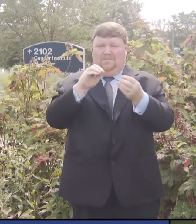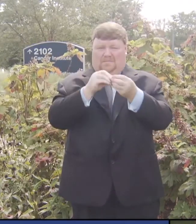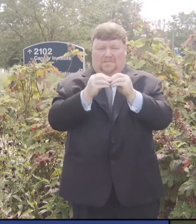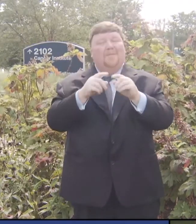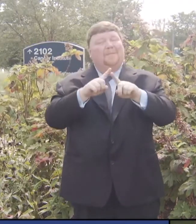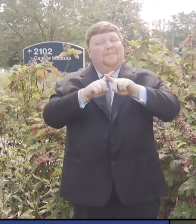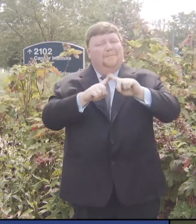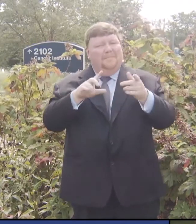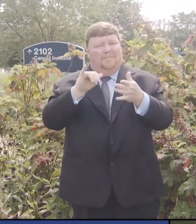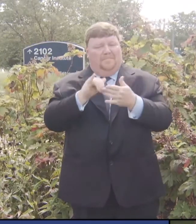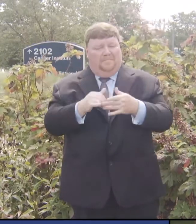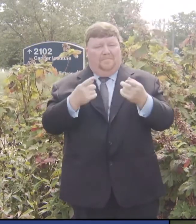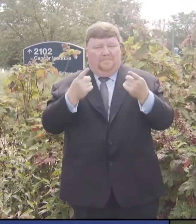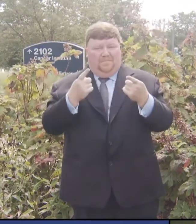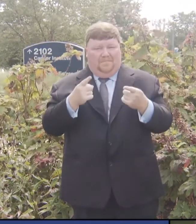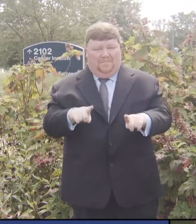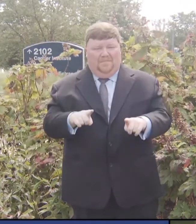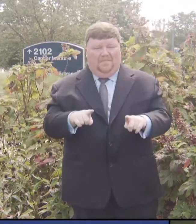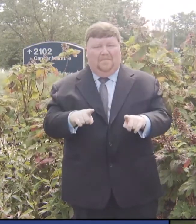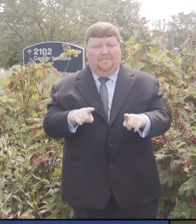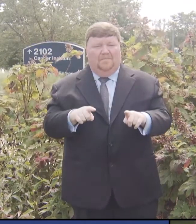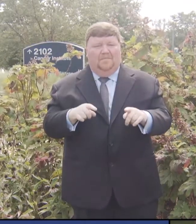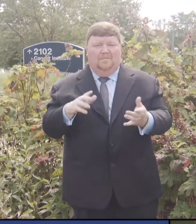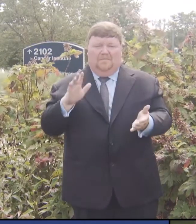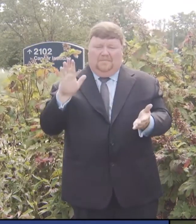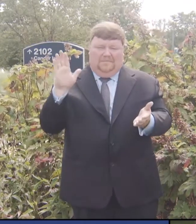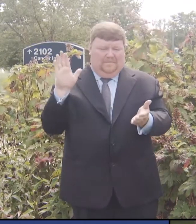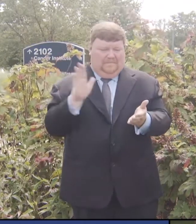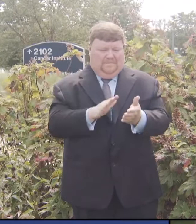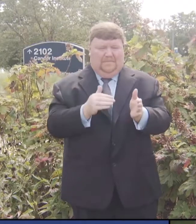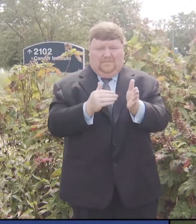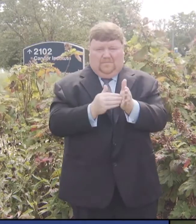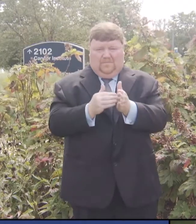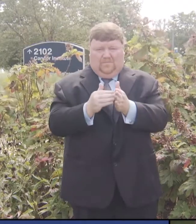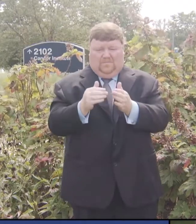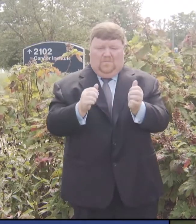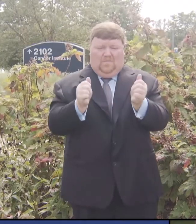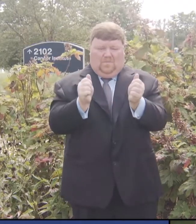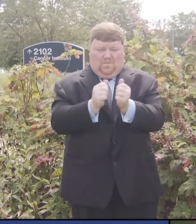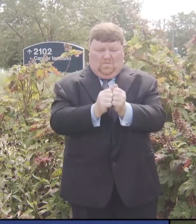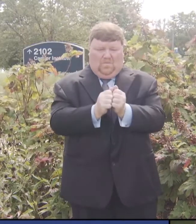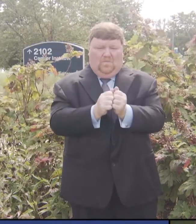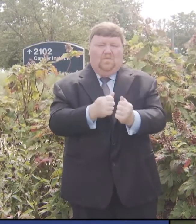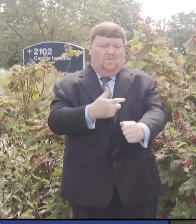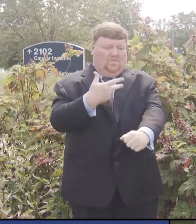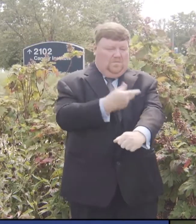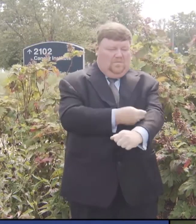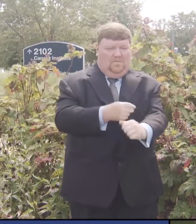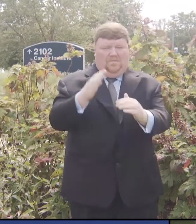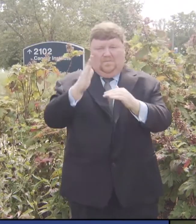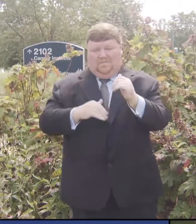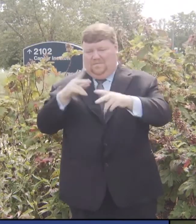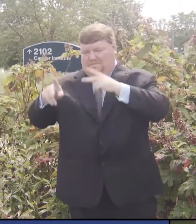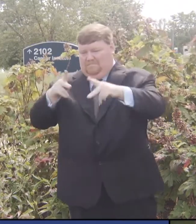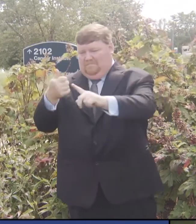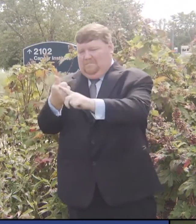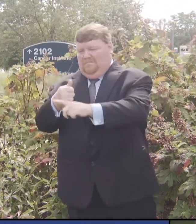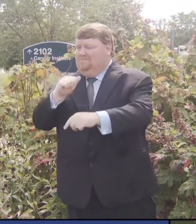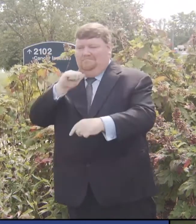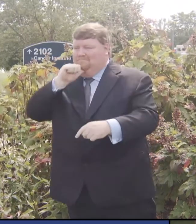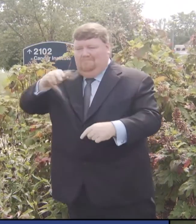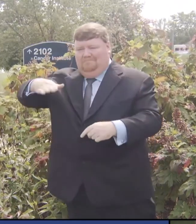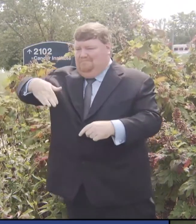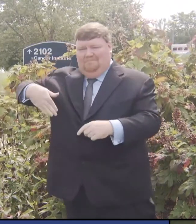the likelihood of these events remains much less common among the vaccinated population than among the unvaccinated